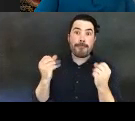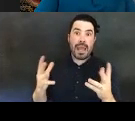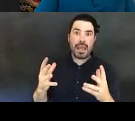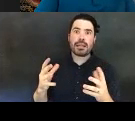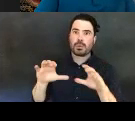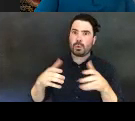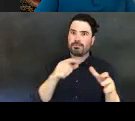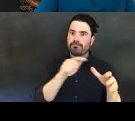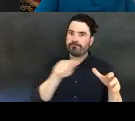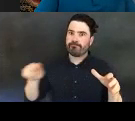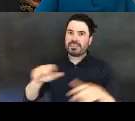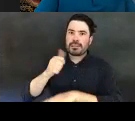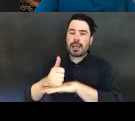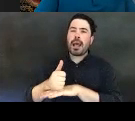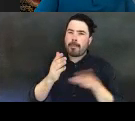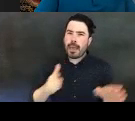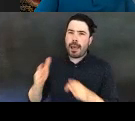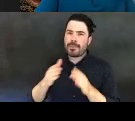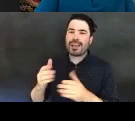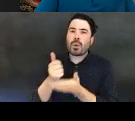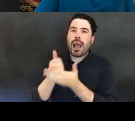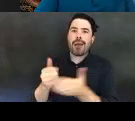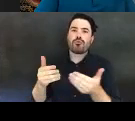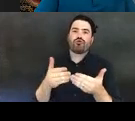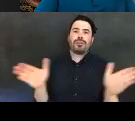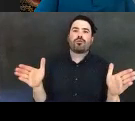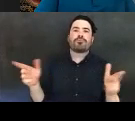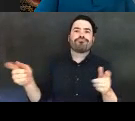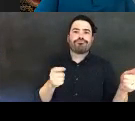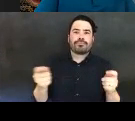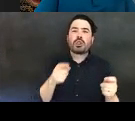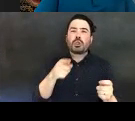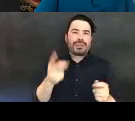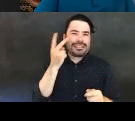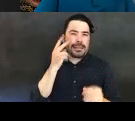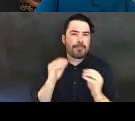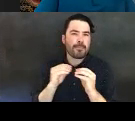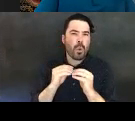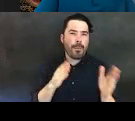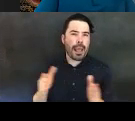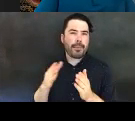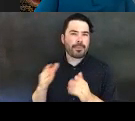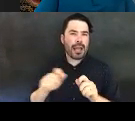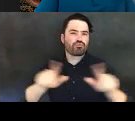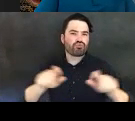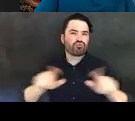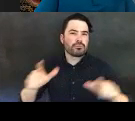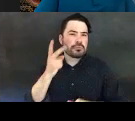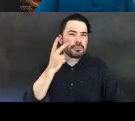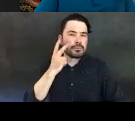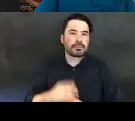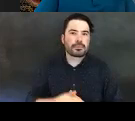happen and are near ready to implement them. So you'll be hearing more about that. Finally, and perhaps